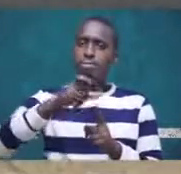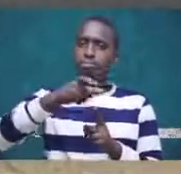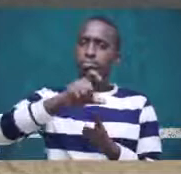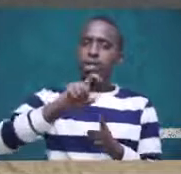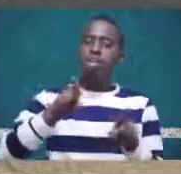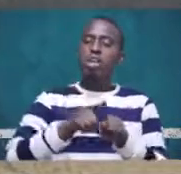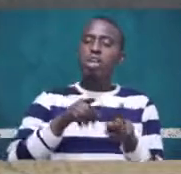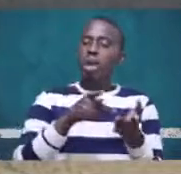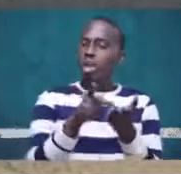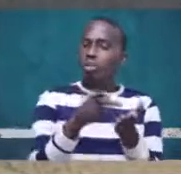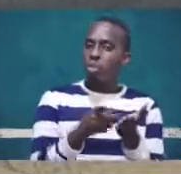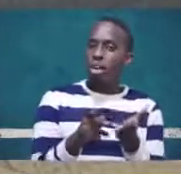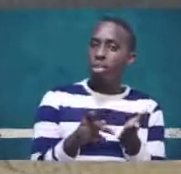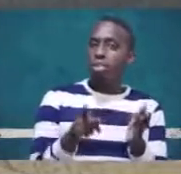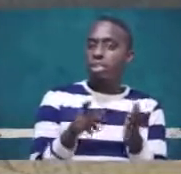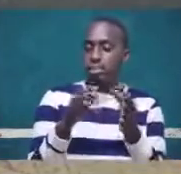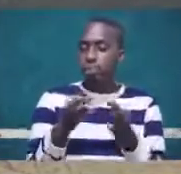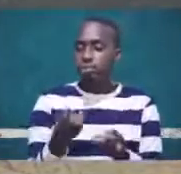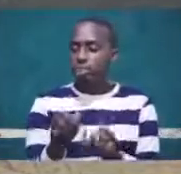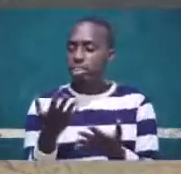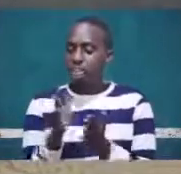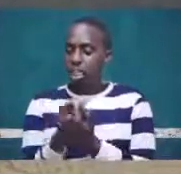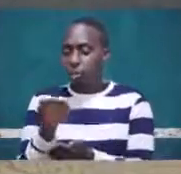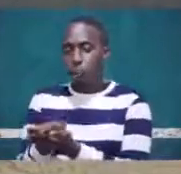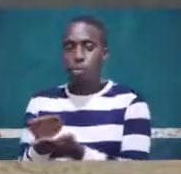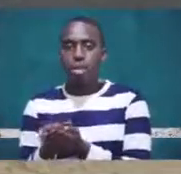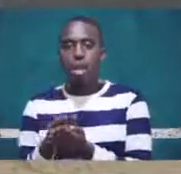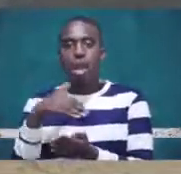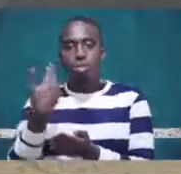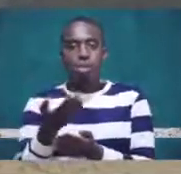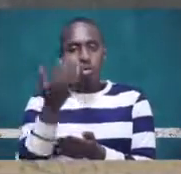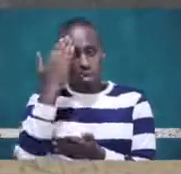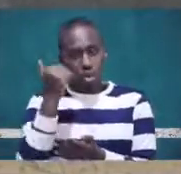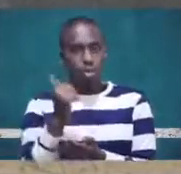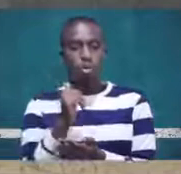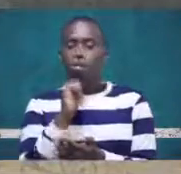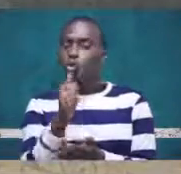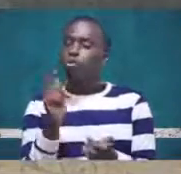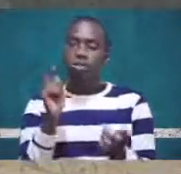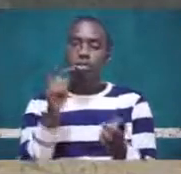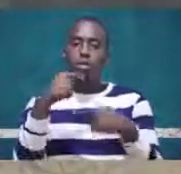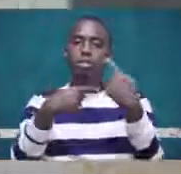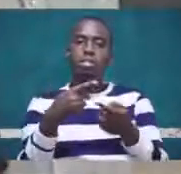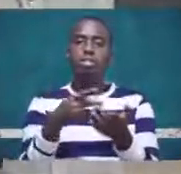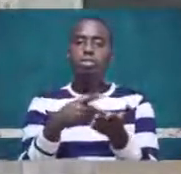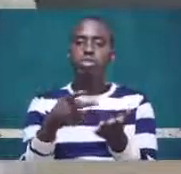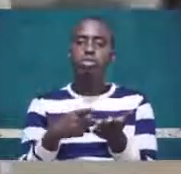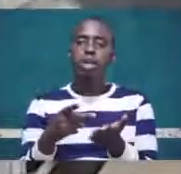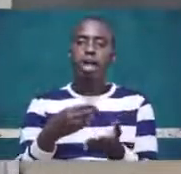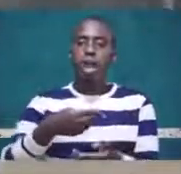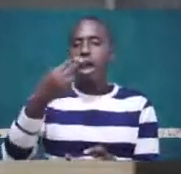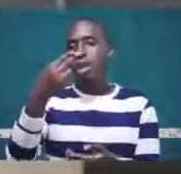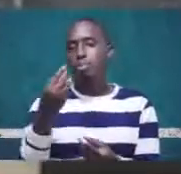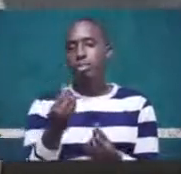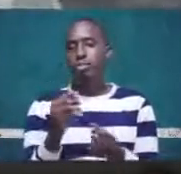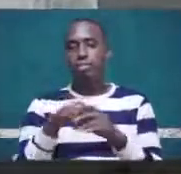and they are buying or they are responding by buying more to store and keep them such that they don't continue paying higher prices in